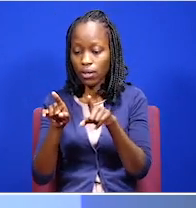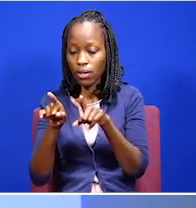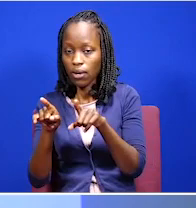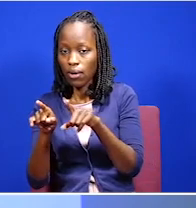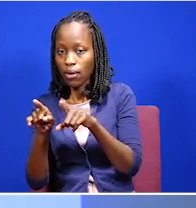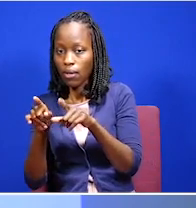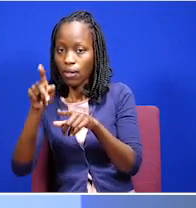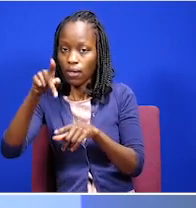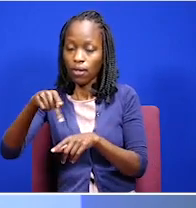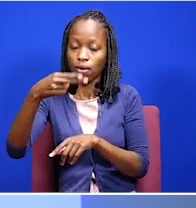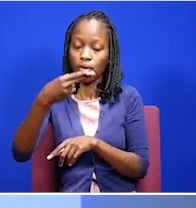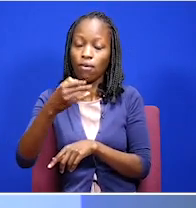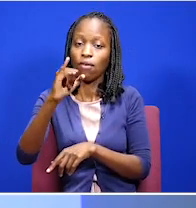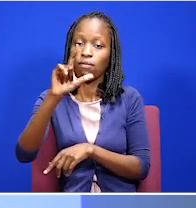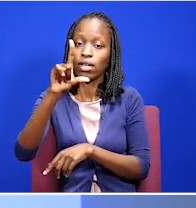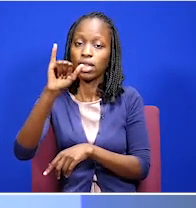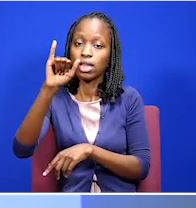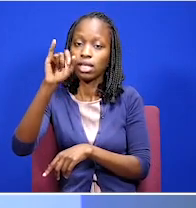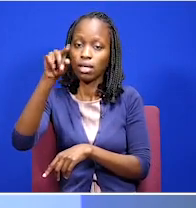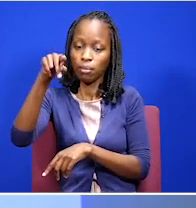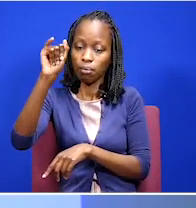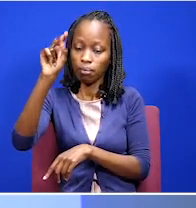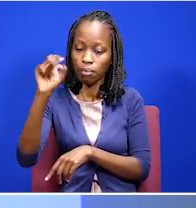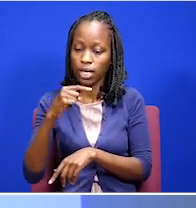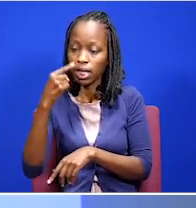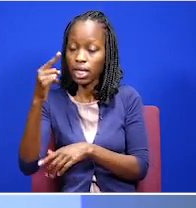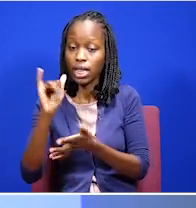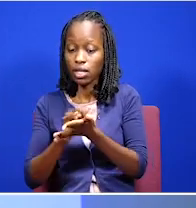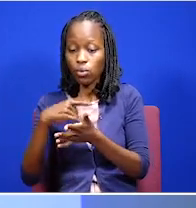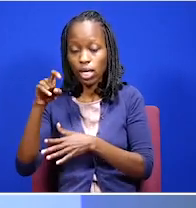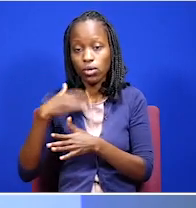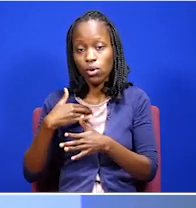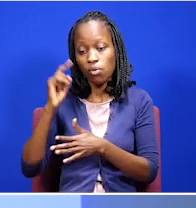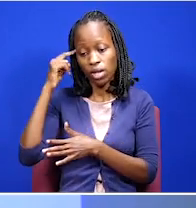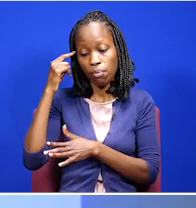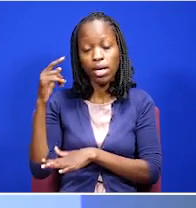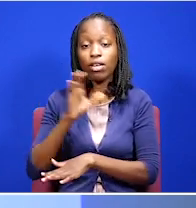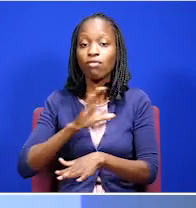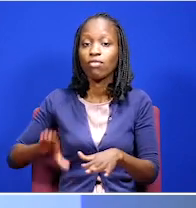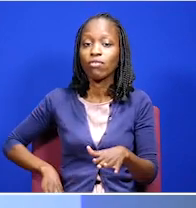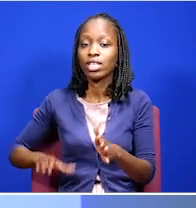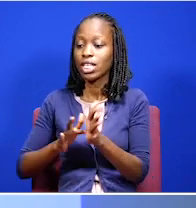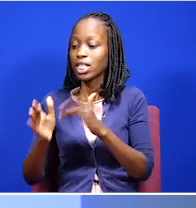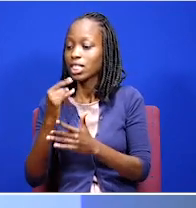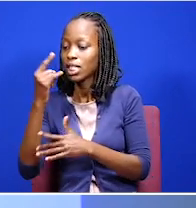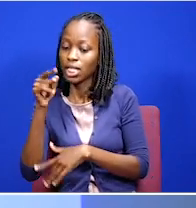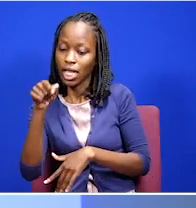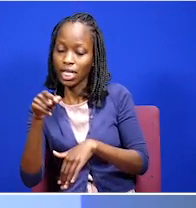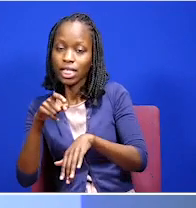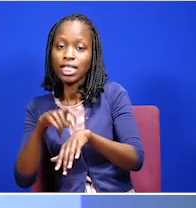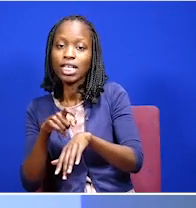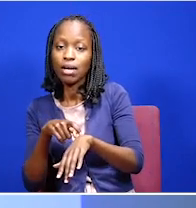of Christ. Remember in Philippians chapter 2, verse 5, we are invited to have the mind of Christ. And